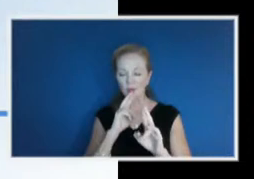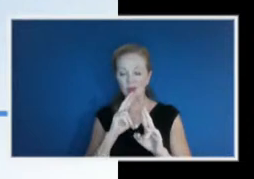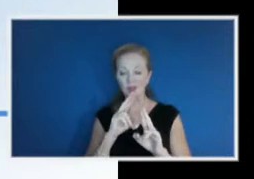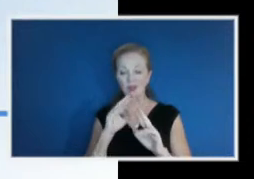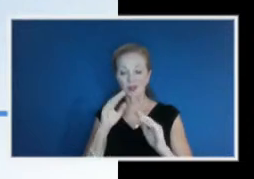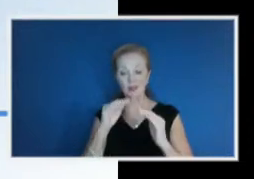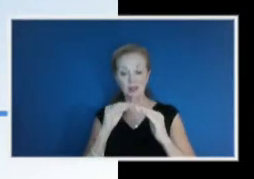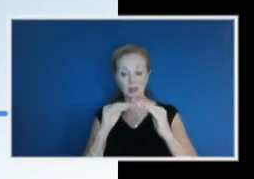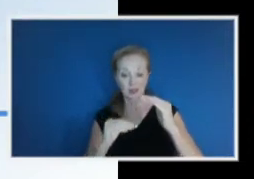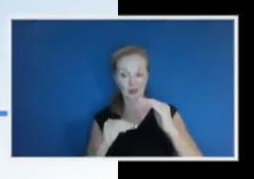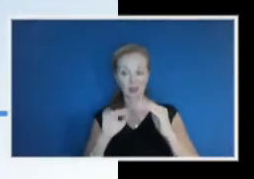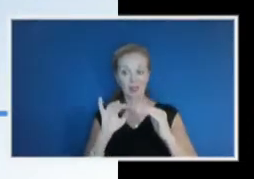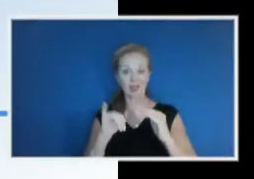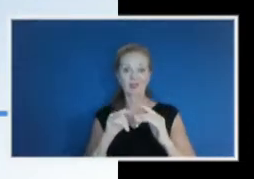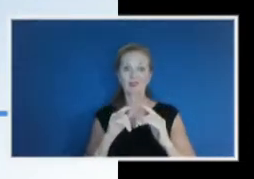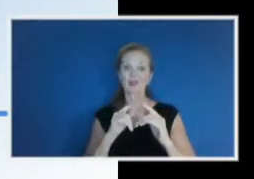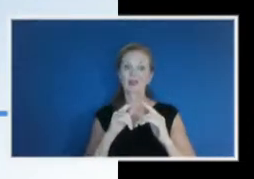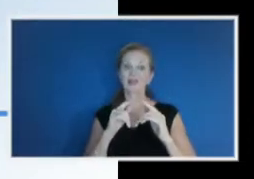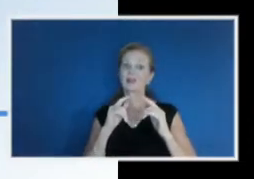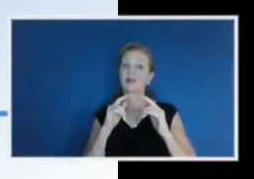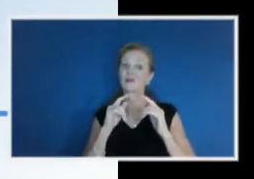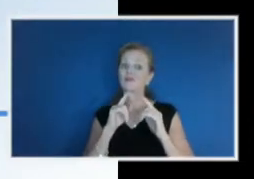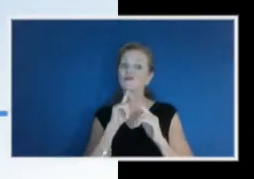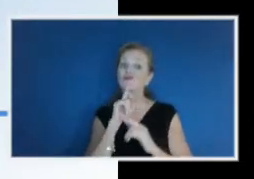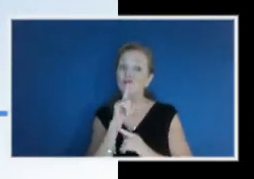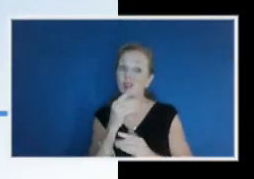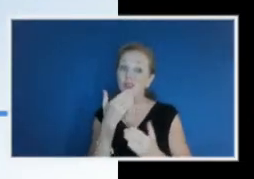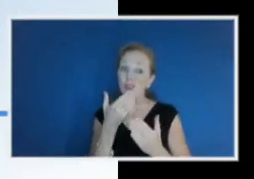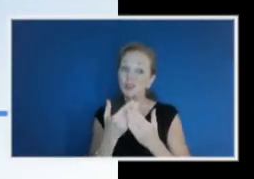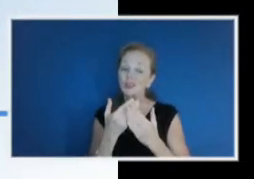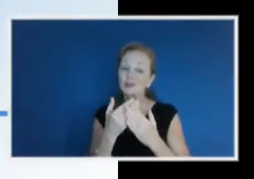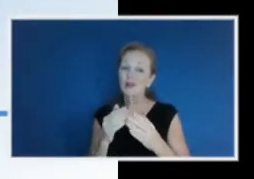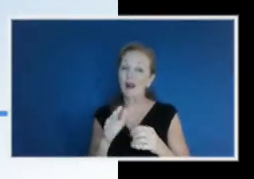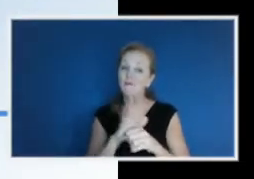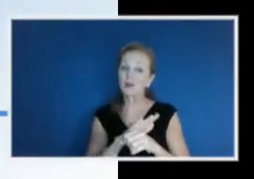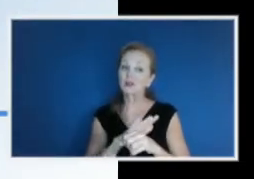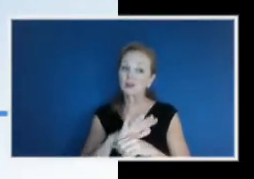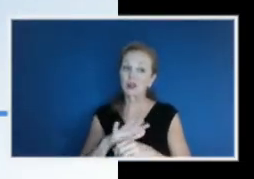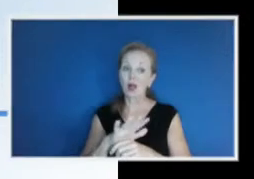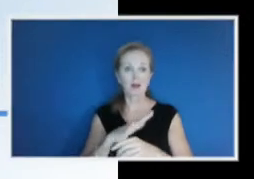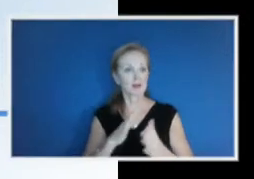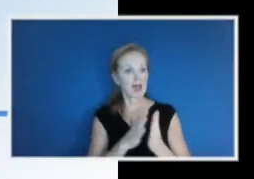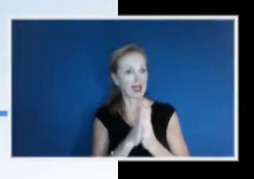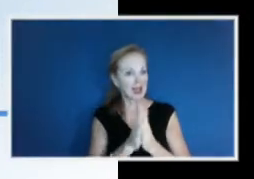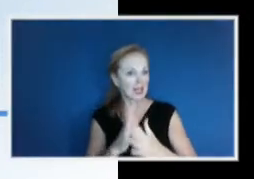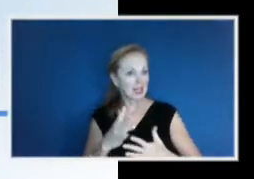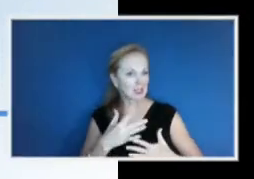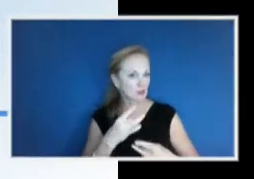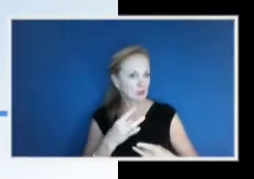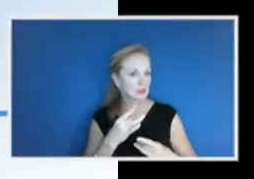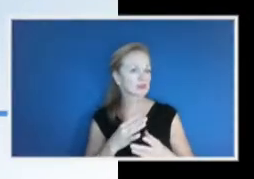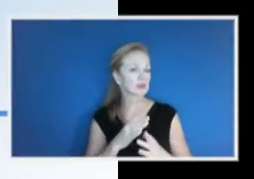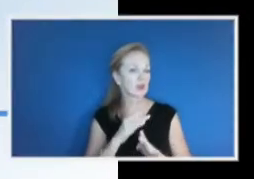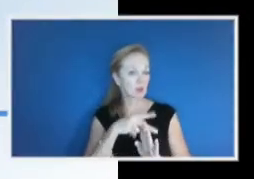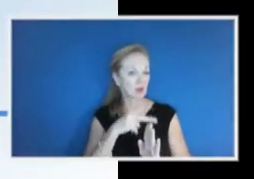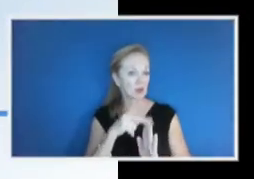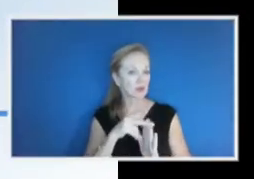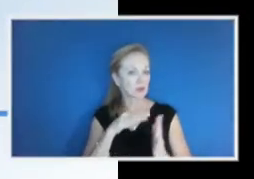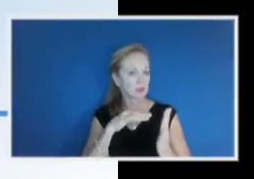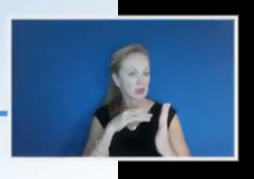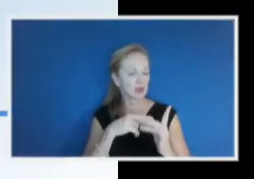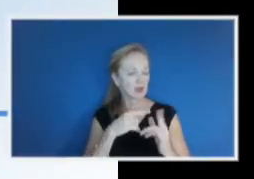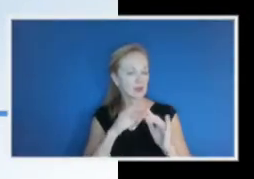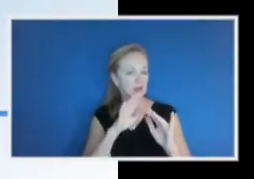is extremely good coverage. There was a lot of interest in the study and in the city's program throughout the community.